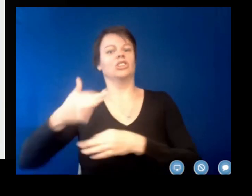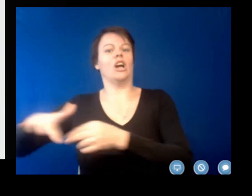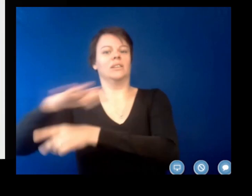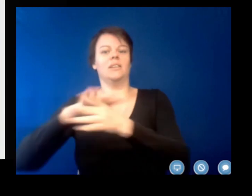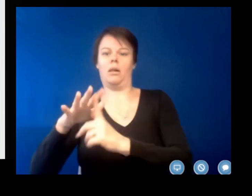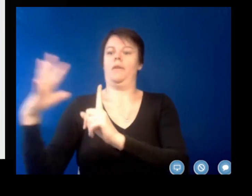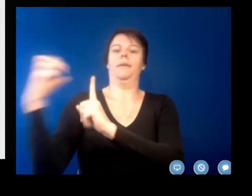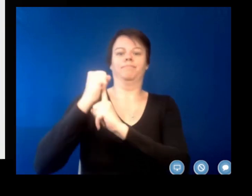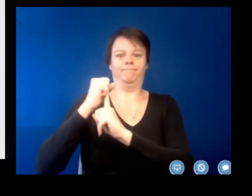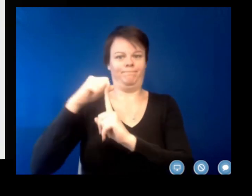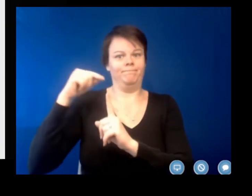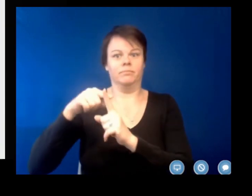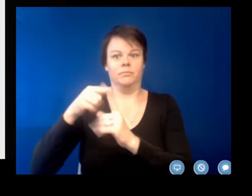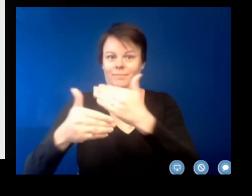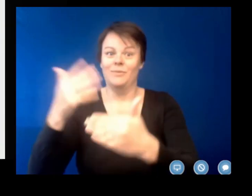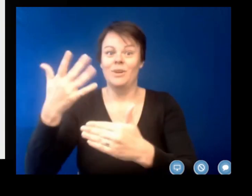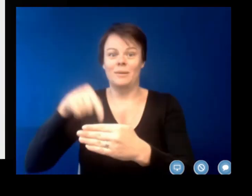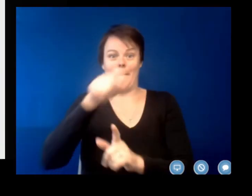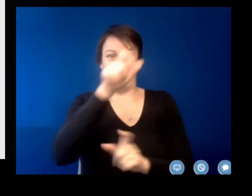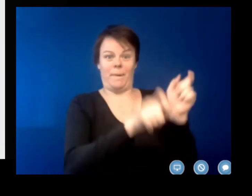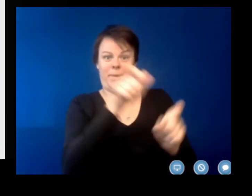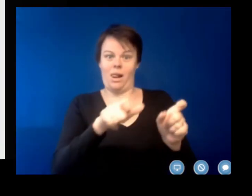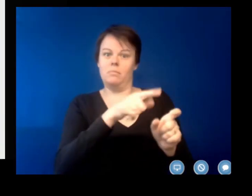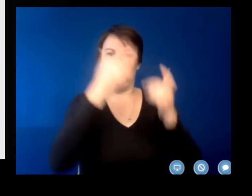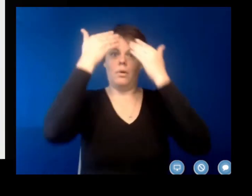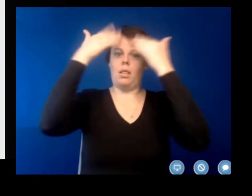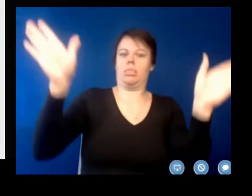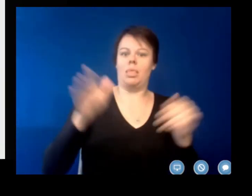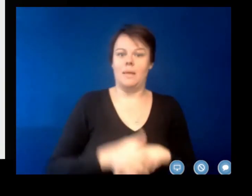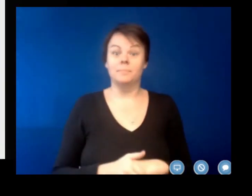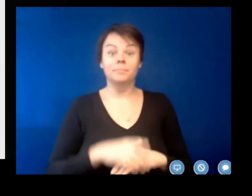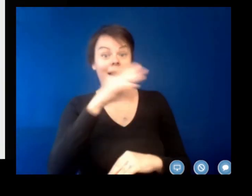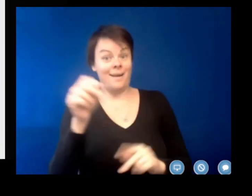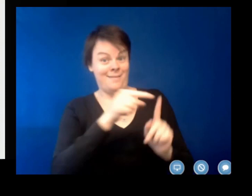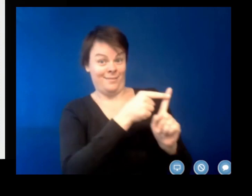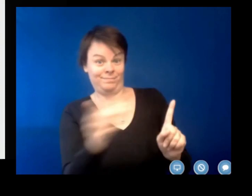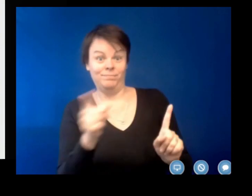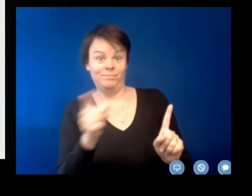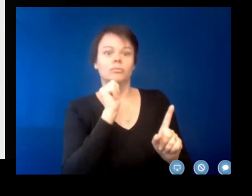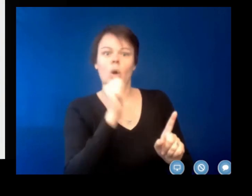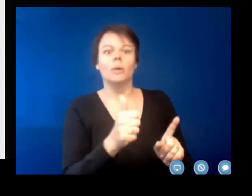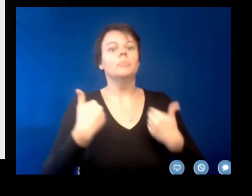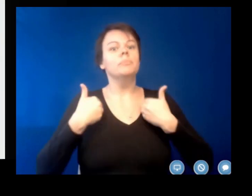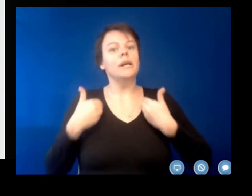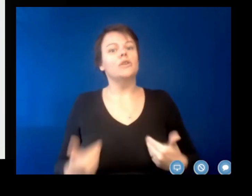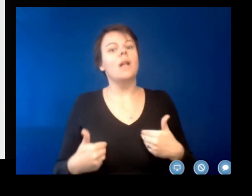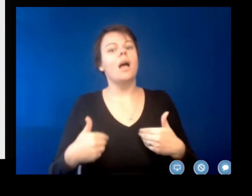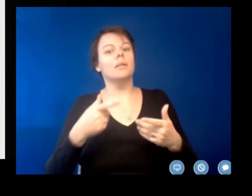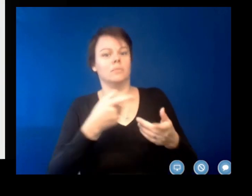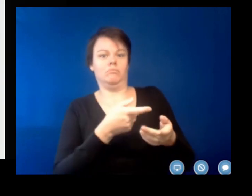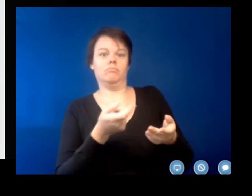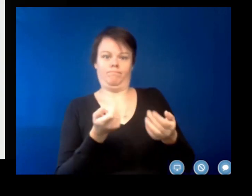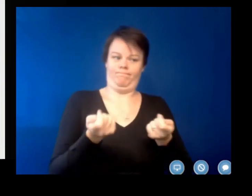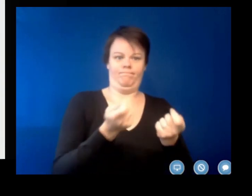is inevitable to deal and to deal with each another and to